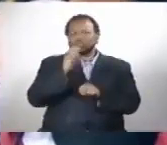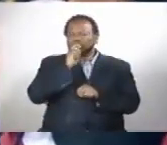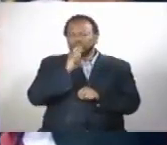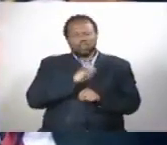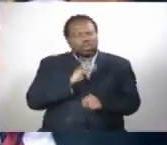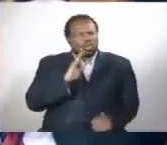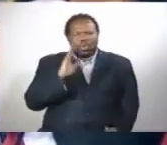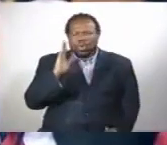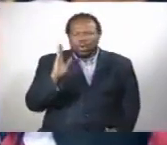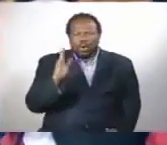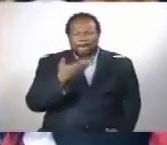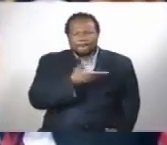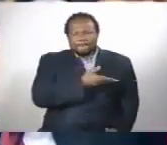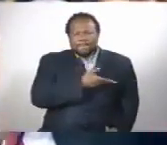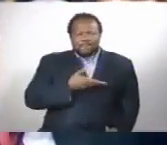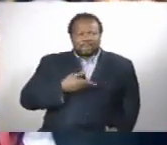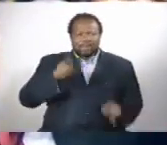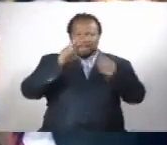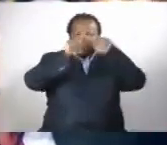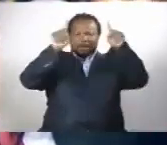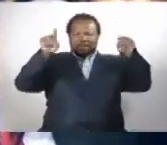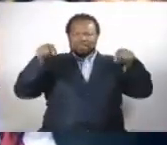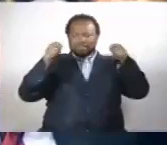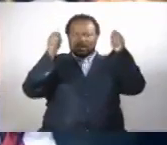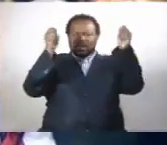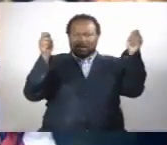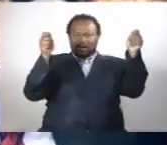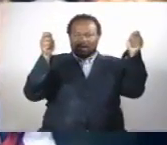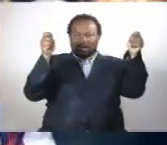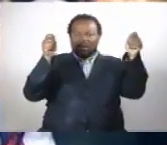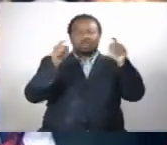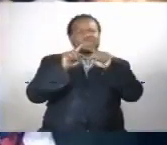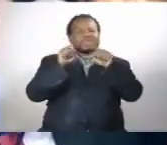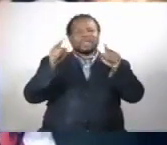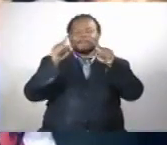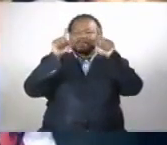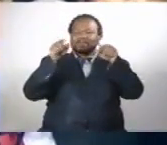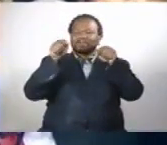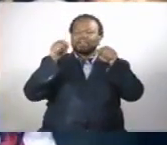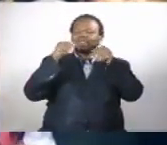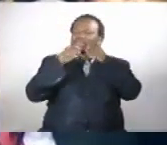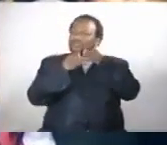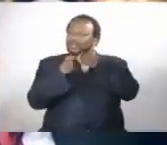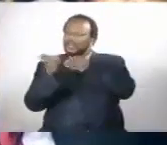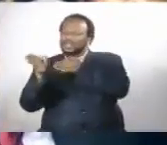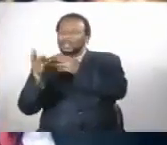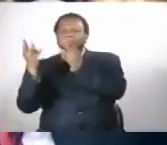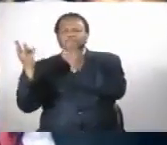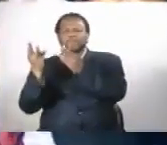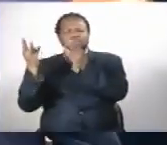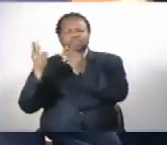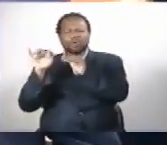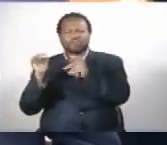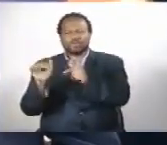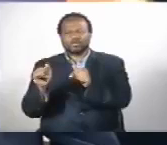Madam Speaker, that picture is misleading. That picture is misleading because there's a... Please, Madam Speaker,